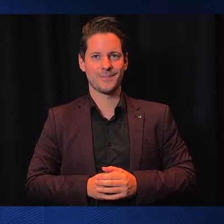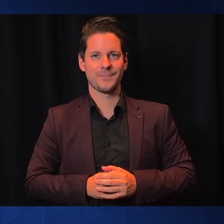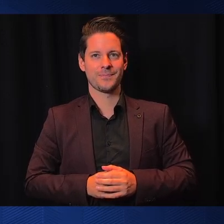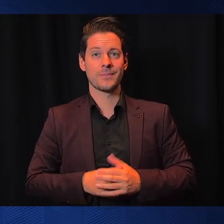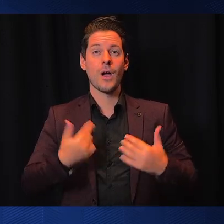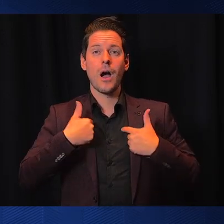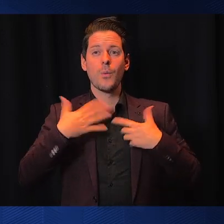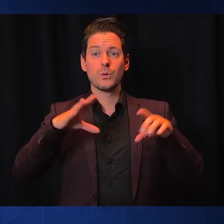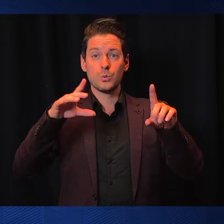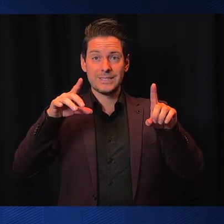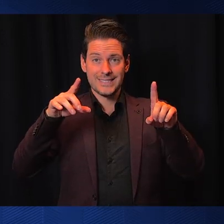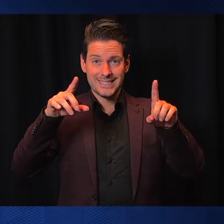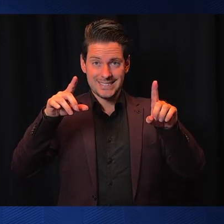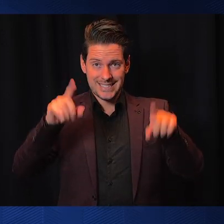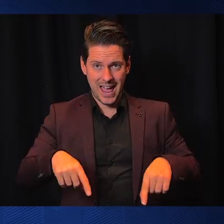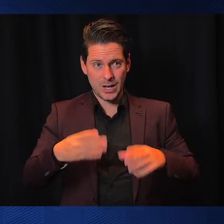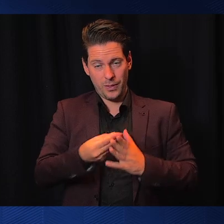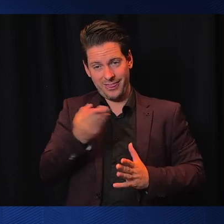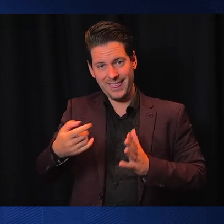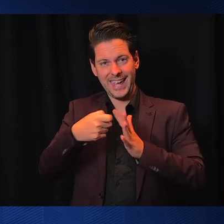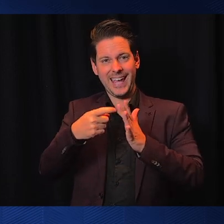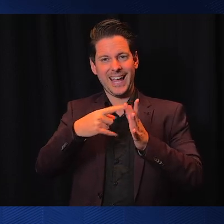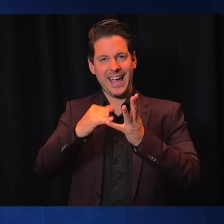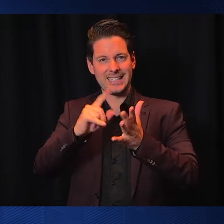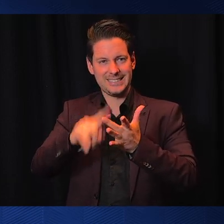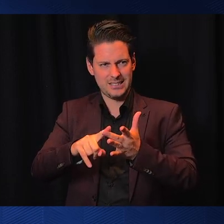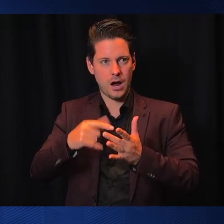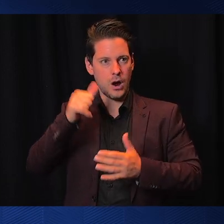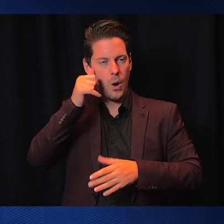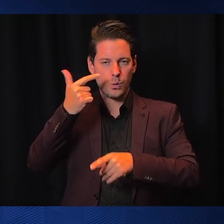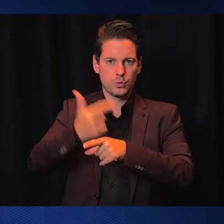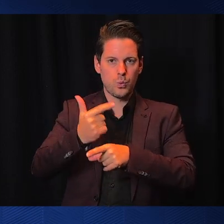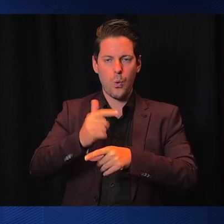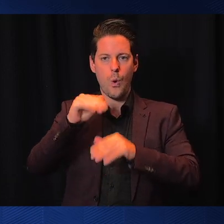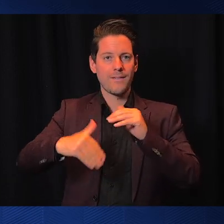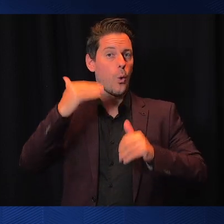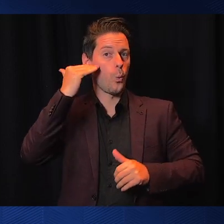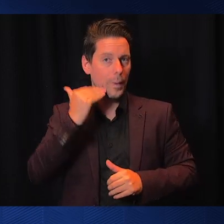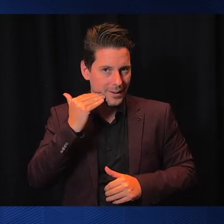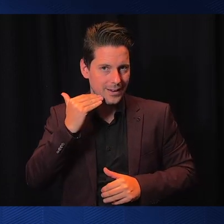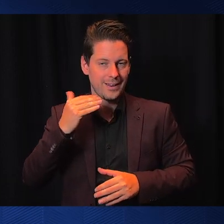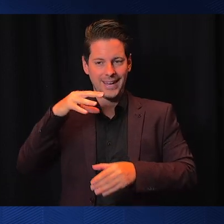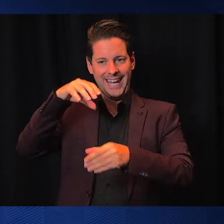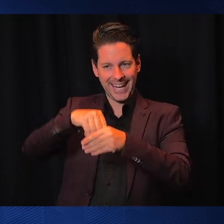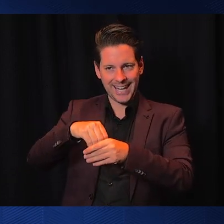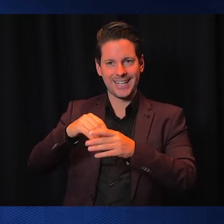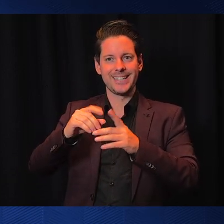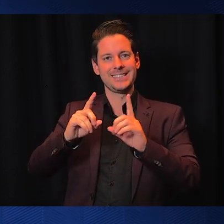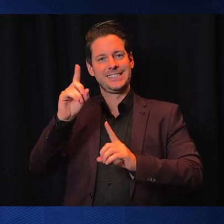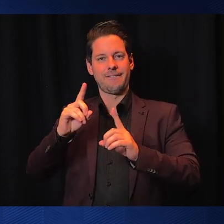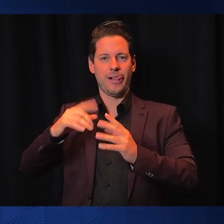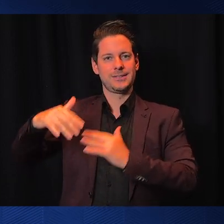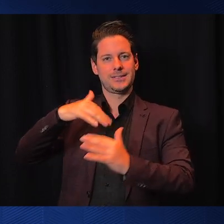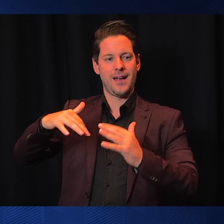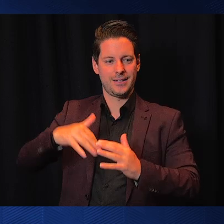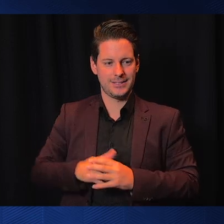So I'd like to start with you, Kiasi, if I may. I know we've talked a lot about the role of women in civil society and the important role they play.